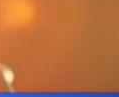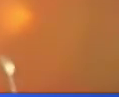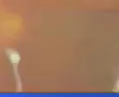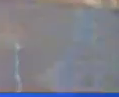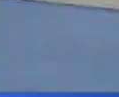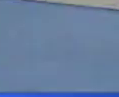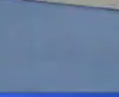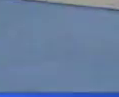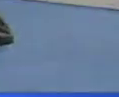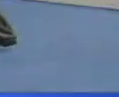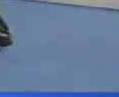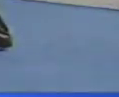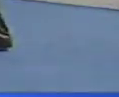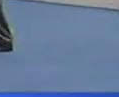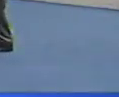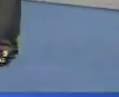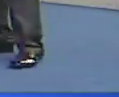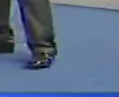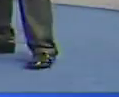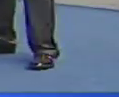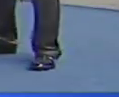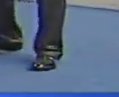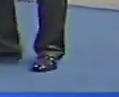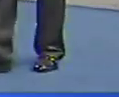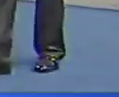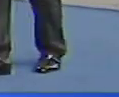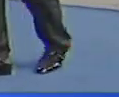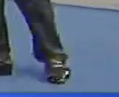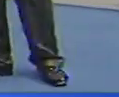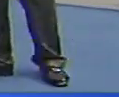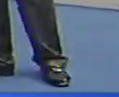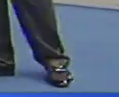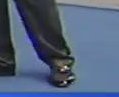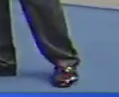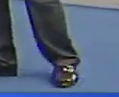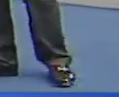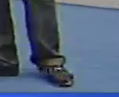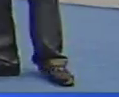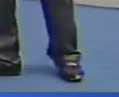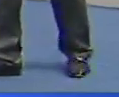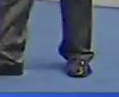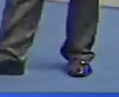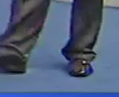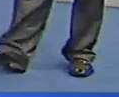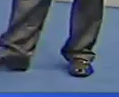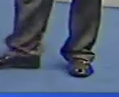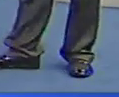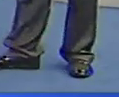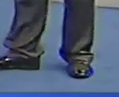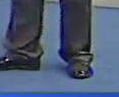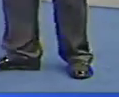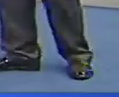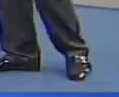we can accept plata. I feel like dancing already. I should have danced already. I could see you dancing. I